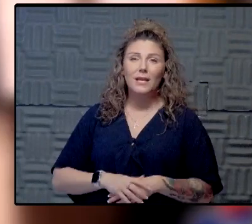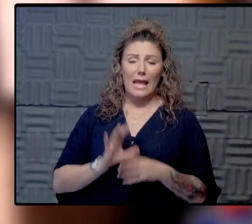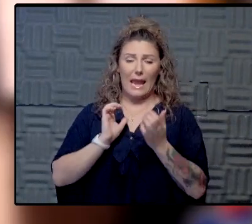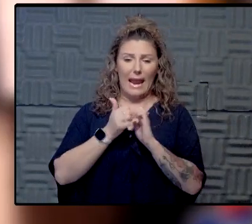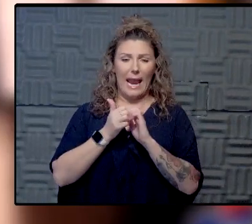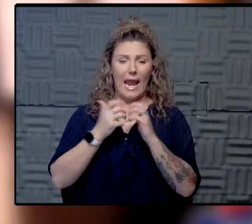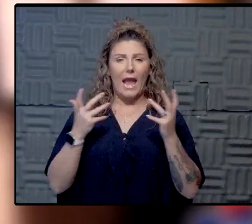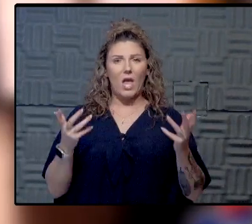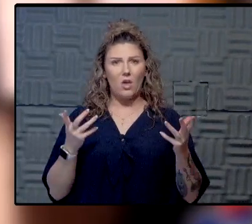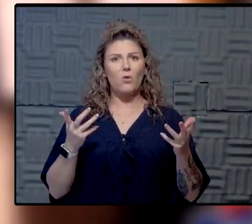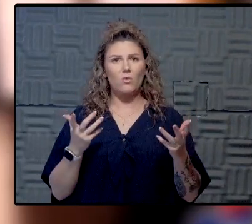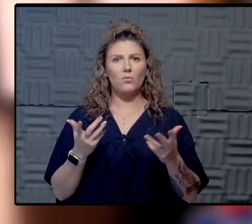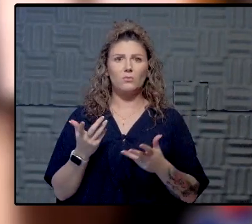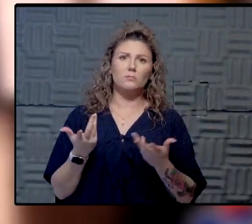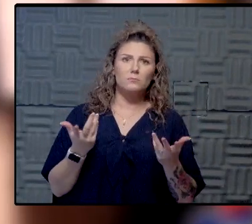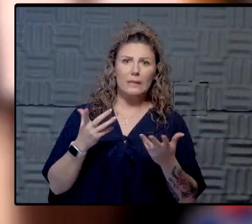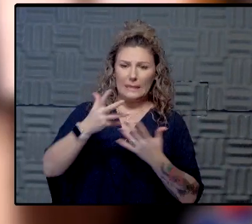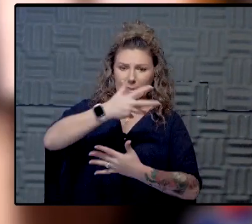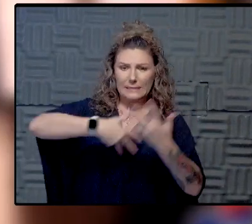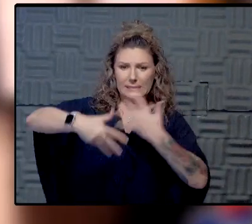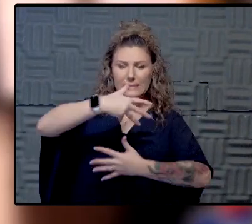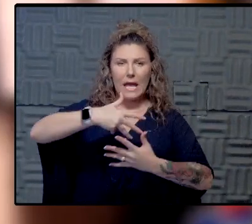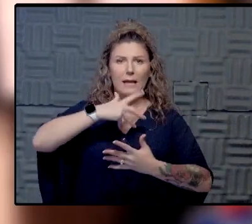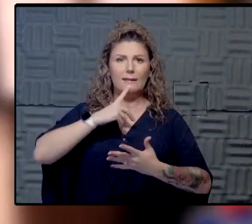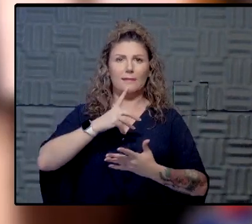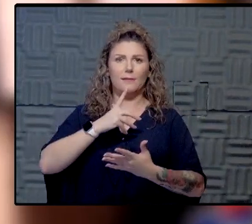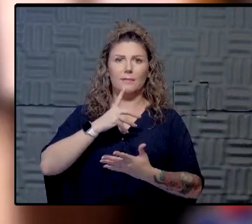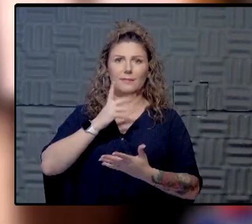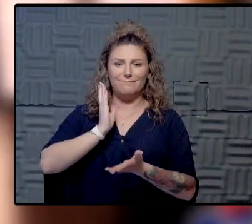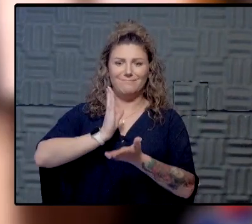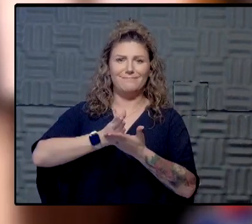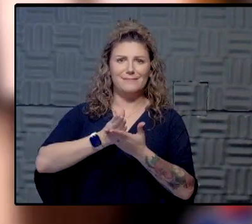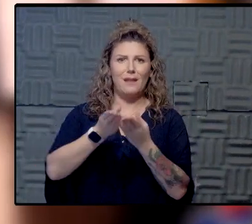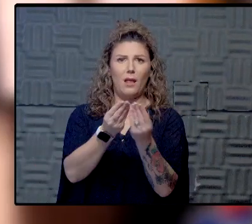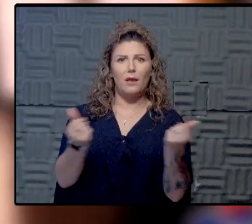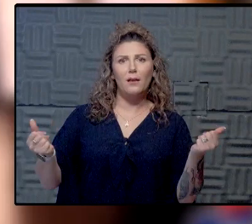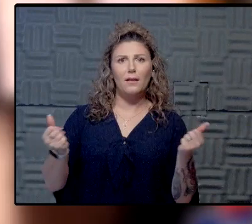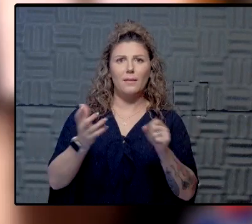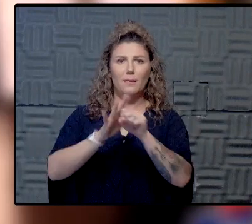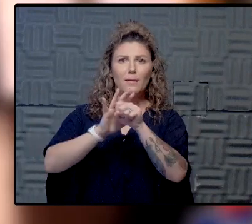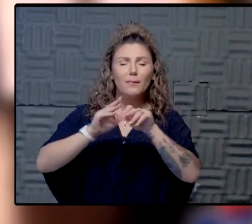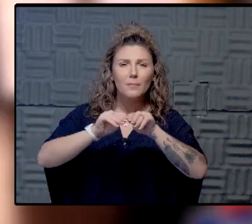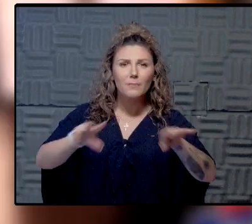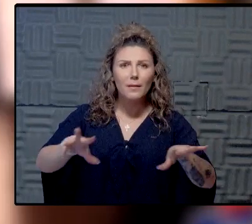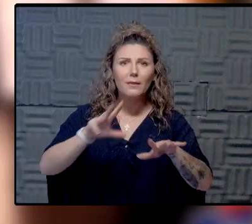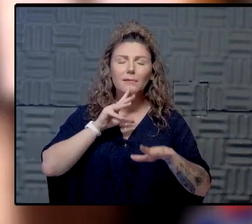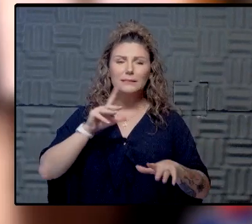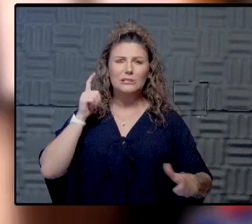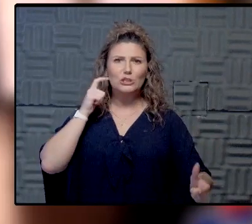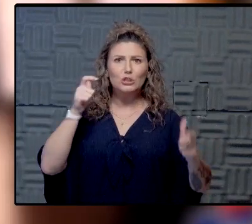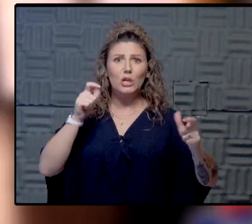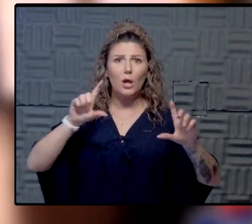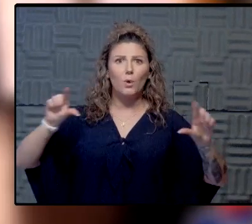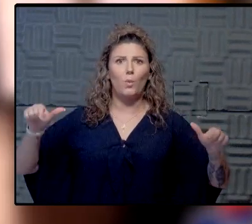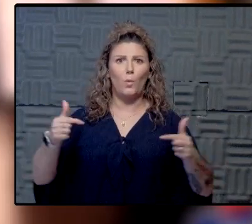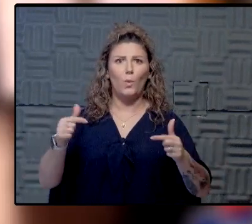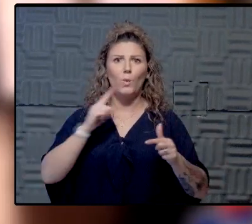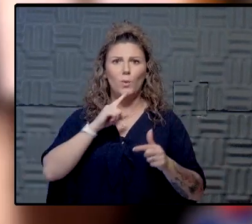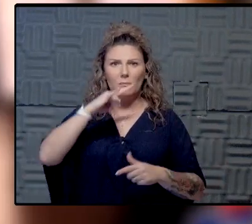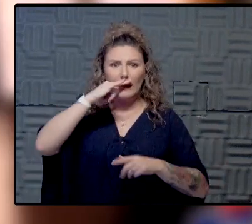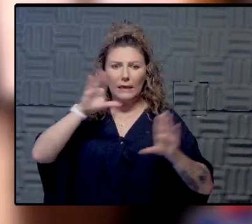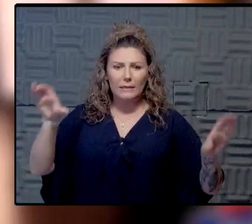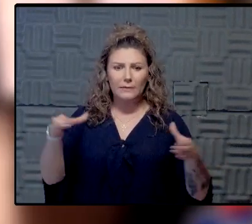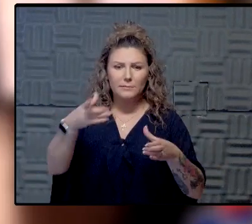ways that we're going to get our society as a whole out of this pandemic. It's another big group of the population that can